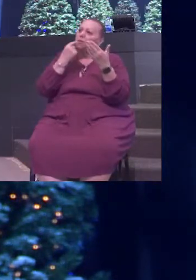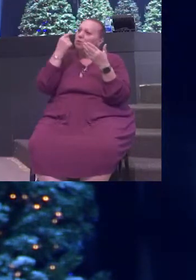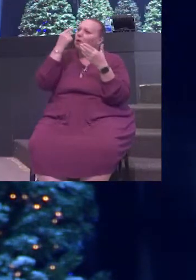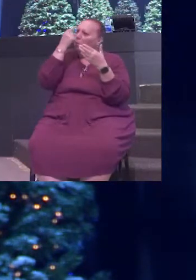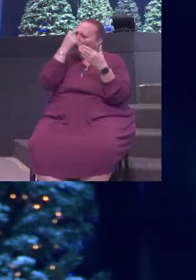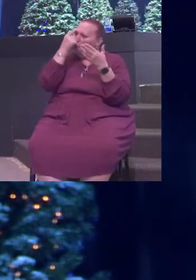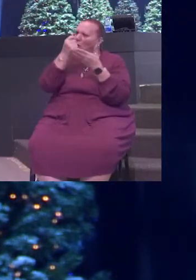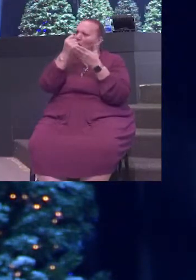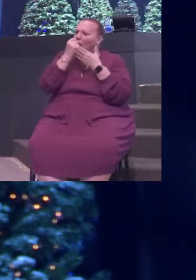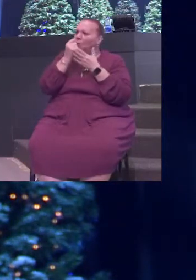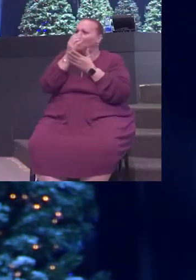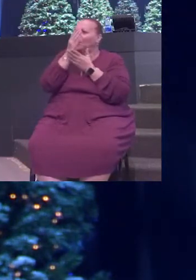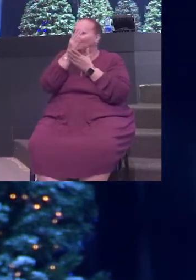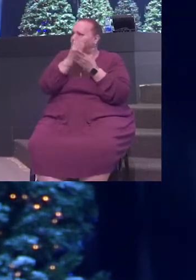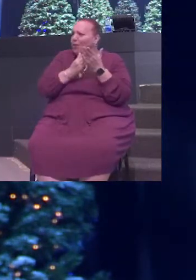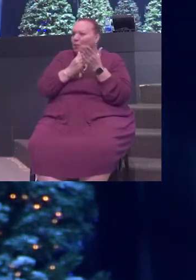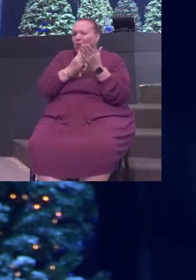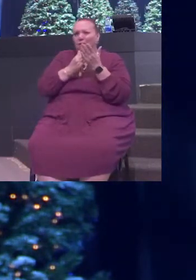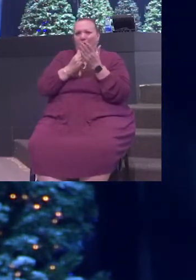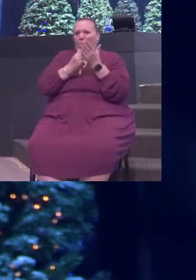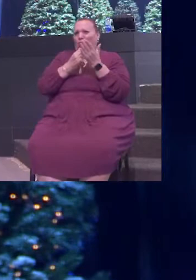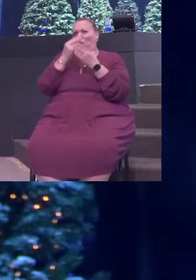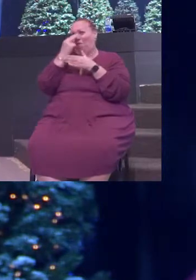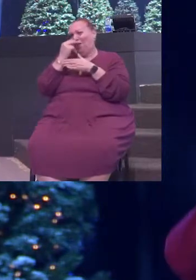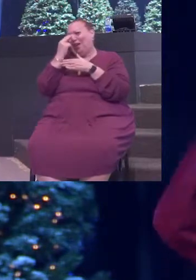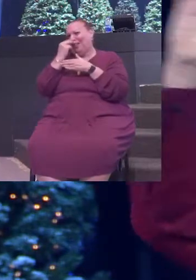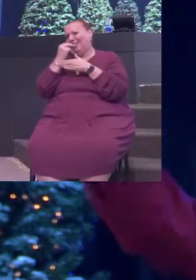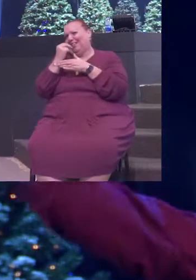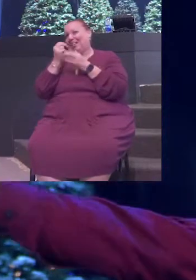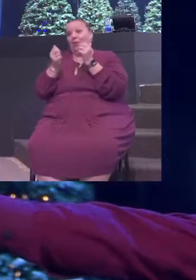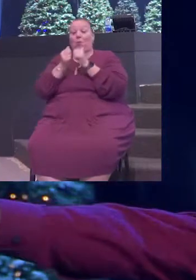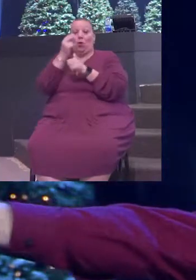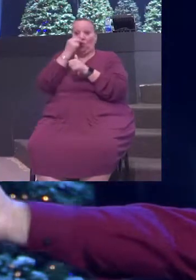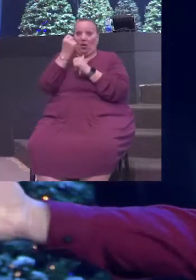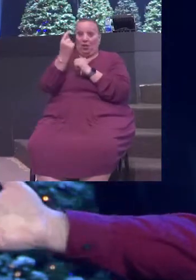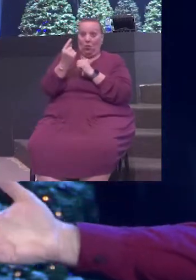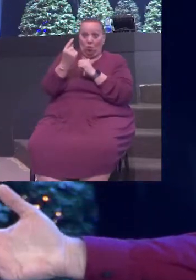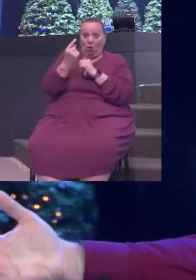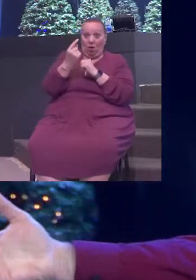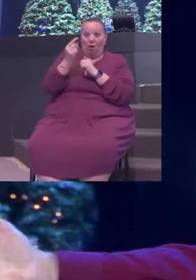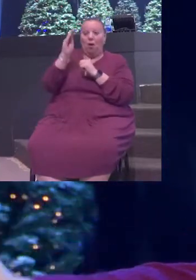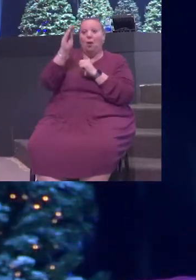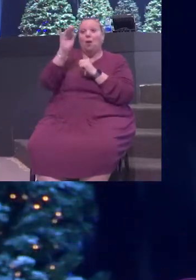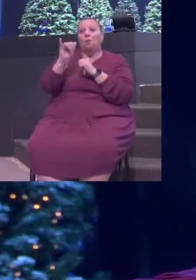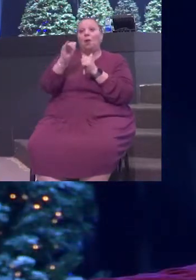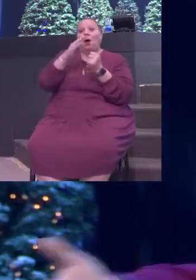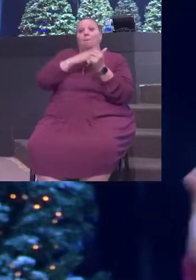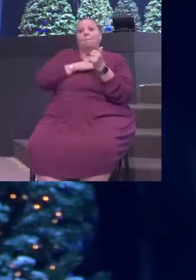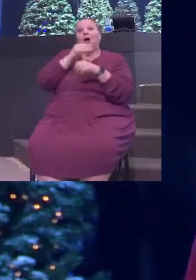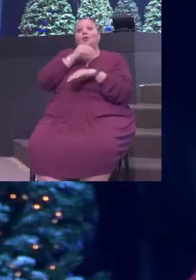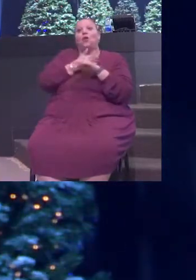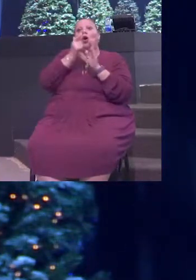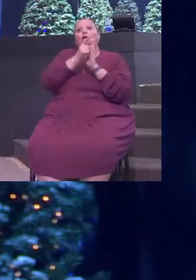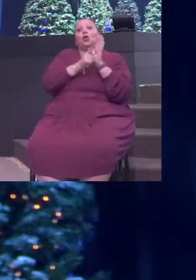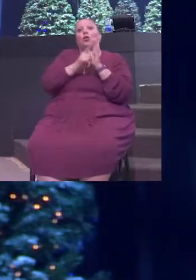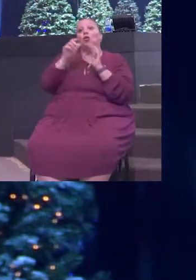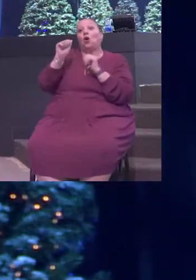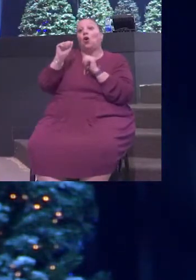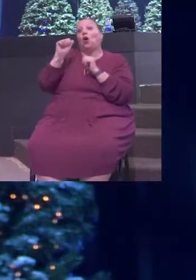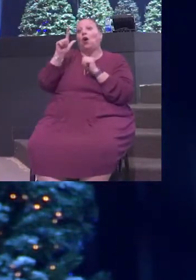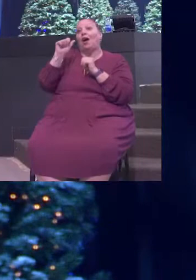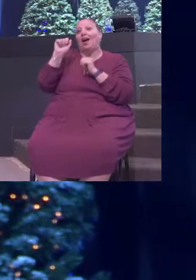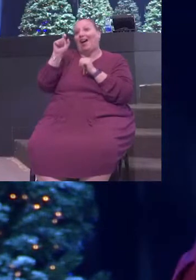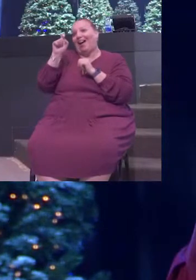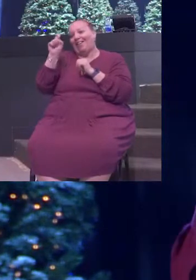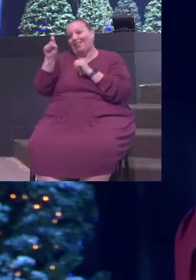thought-provoking and helpful, but some of them were frankly just funny. And the funniest one was by my daughter-in-law, Alex. I mean, she